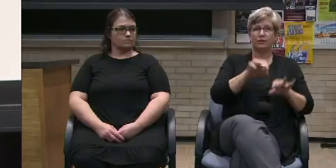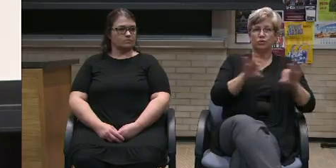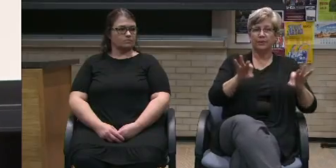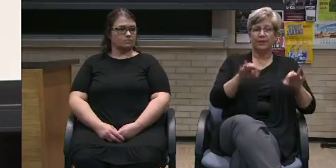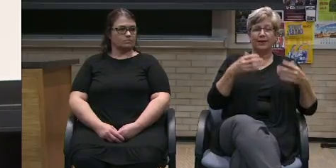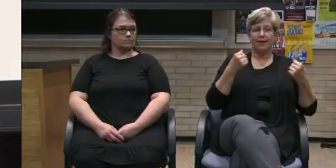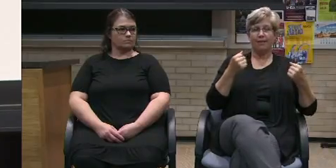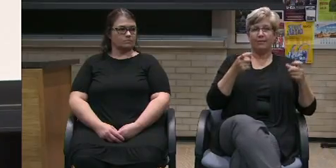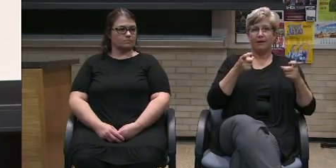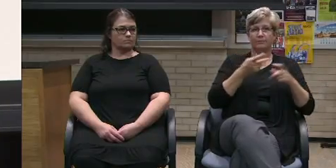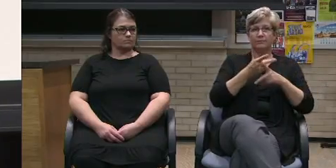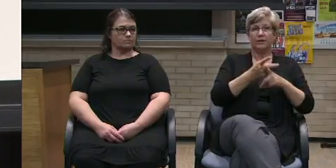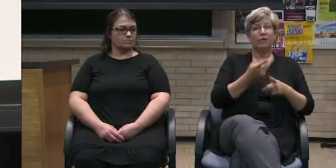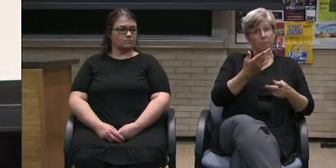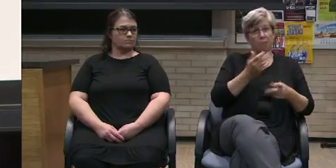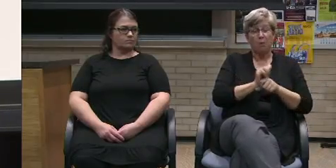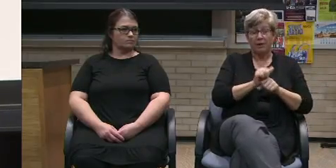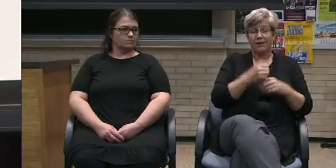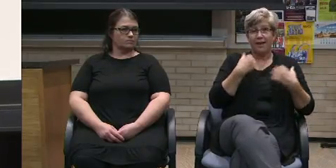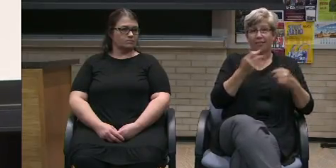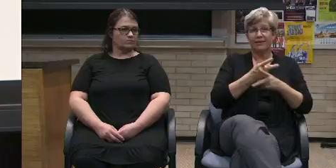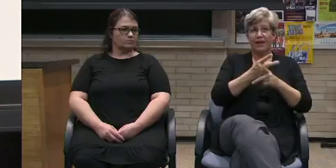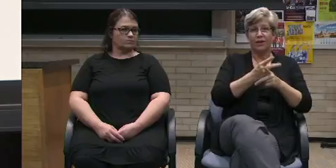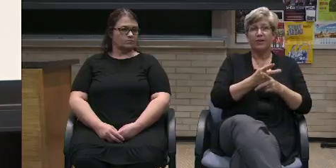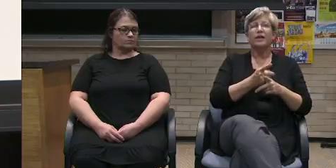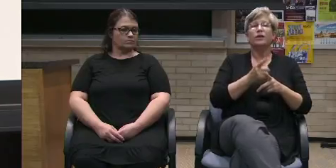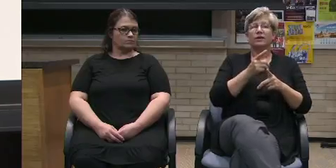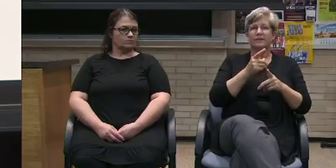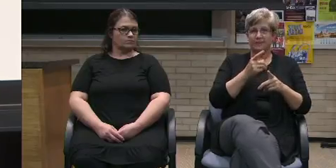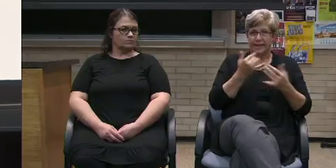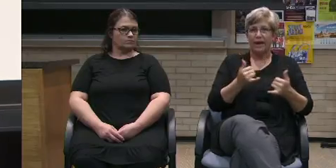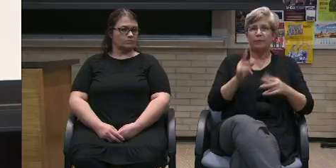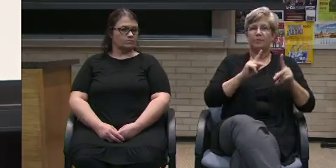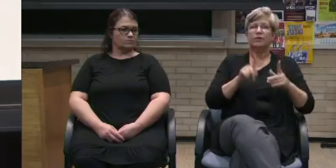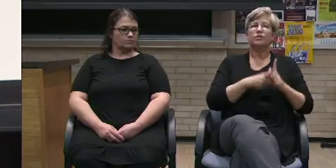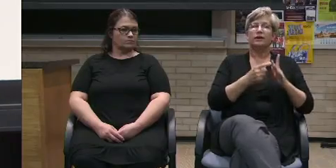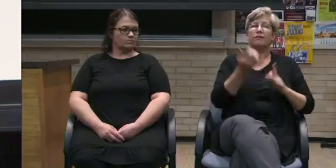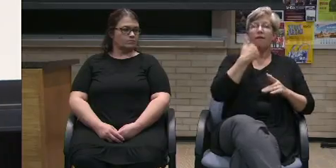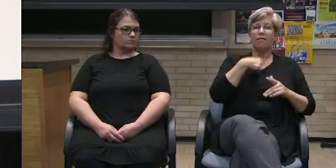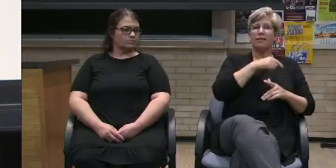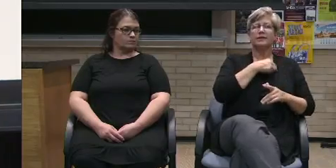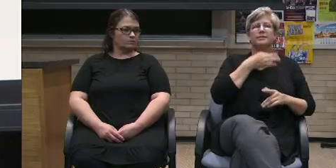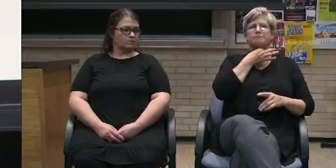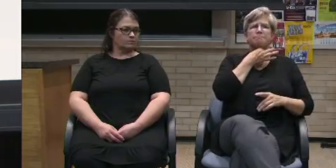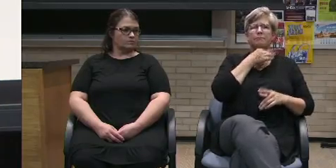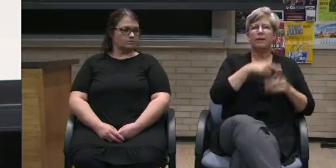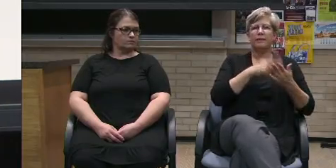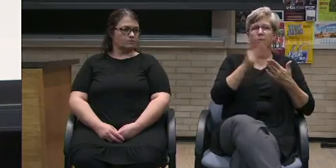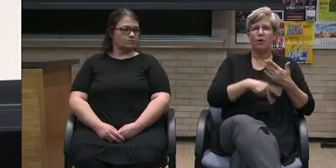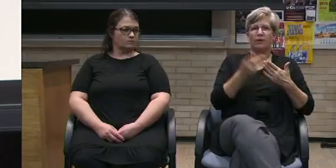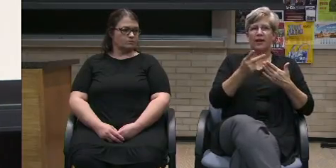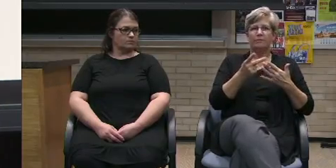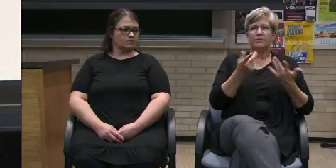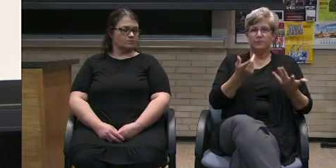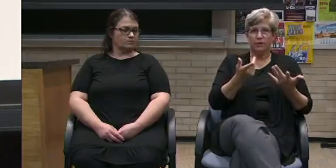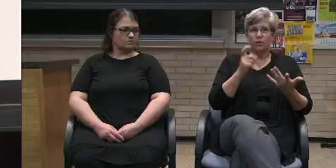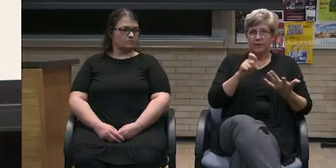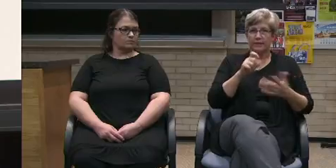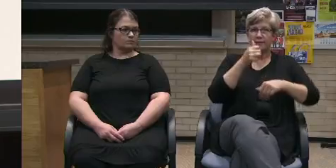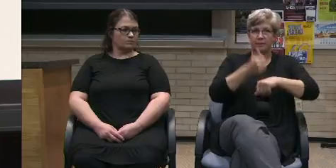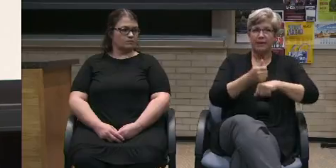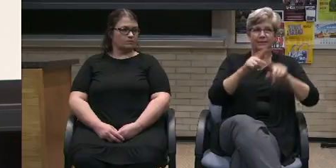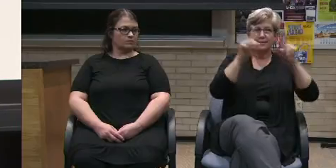management probably work in healthcare, and actually we're getting inquiries from these bus signs. So we want to be where the money is, right? Where are those